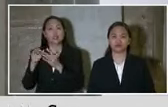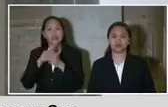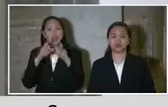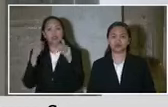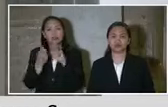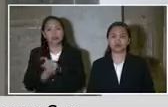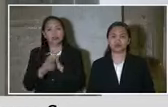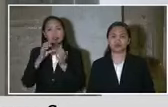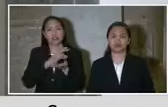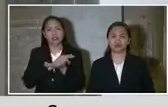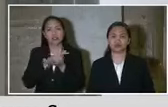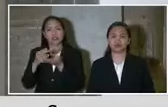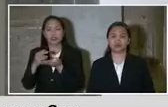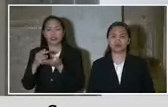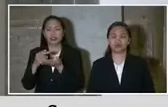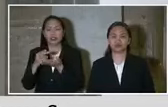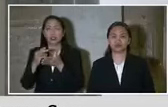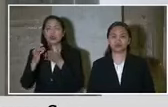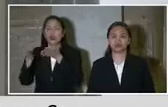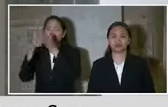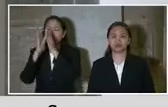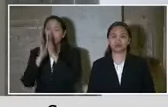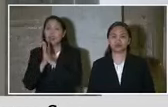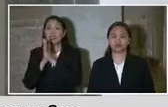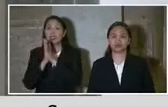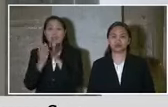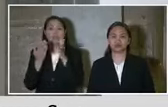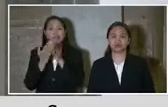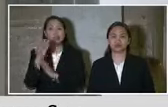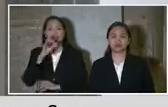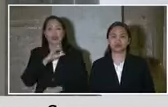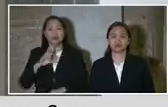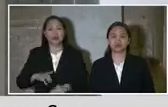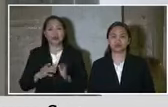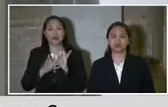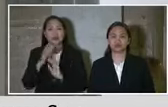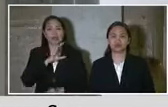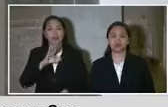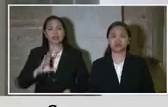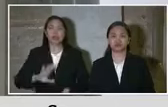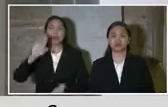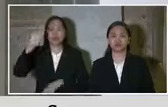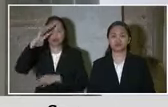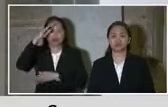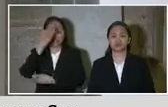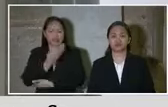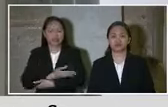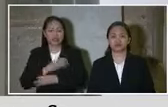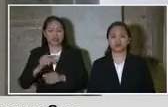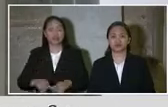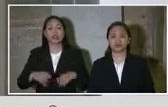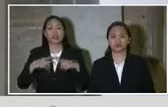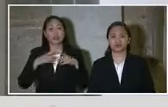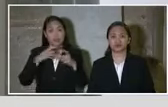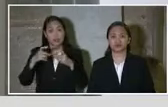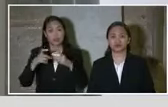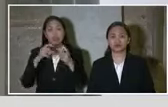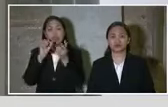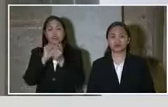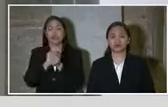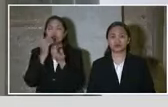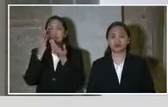holiness. Grant all this through our Lord Jesus Christ, your Son, who lives and reigns with you